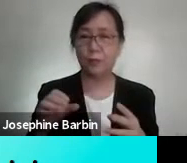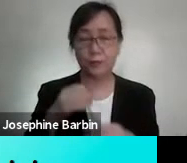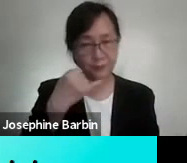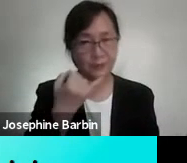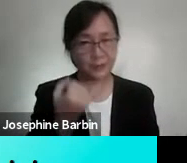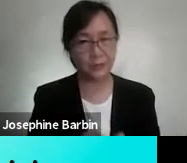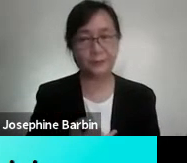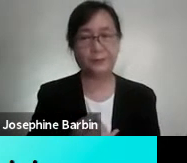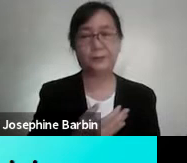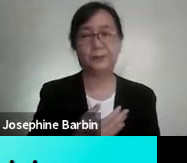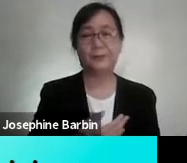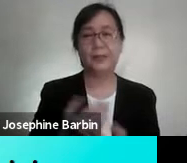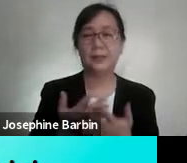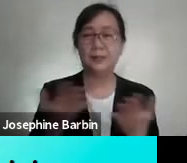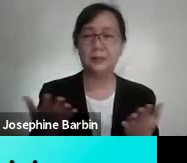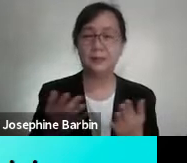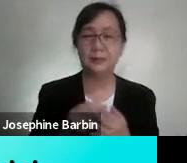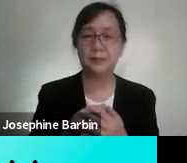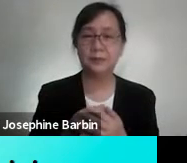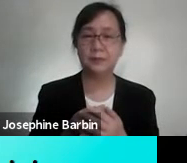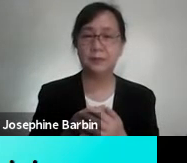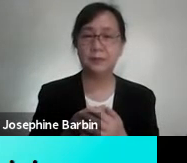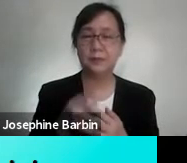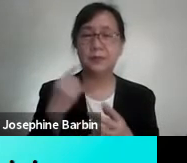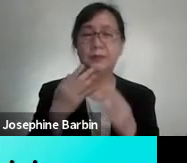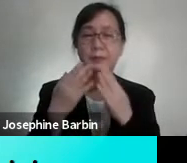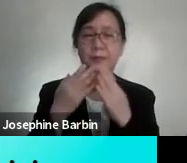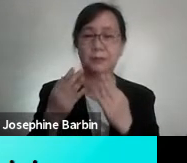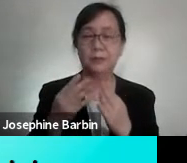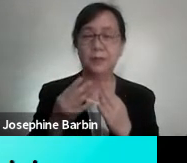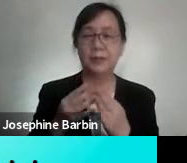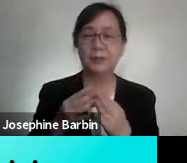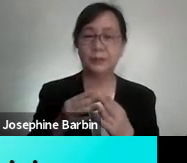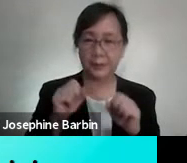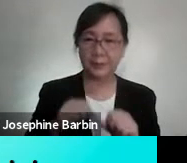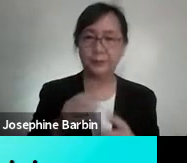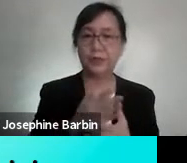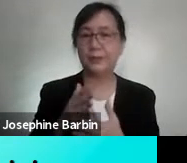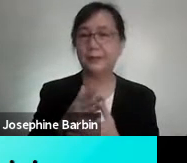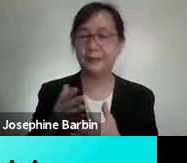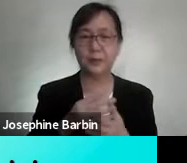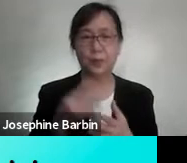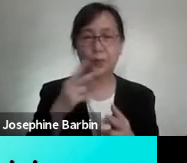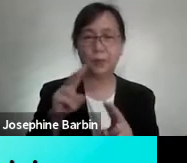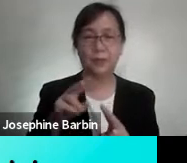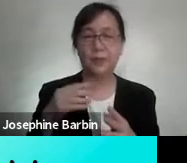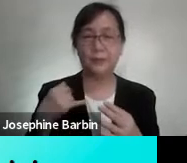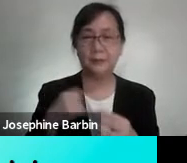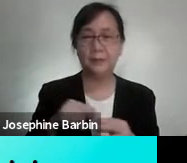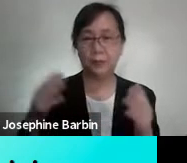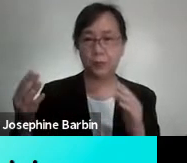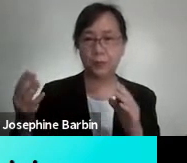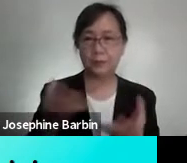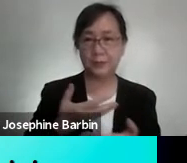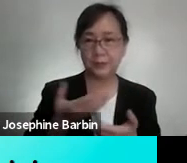invitation to speak to you today. It gives me very great pleasure to be able to share with you the insights from the children's consultations that were